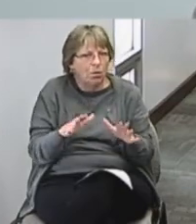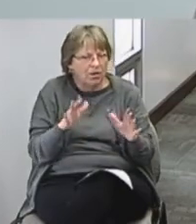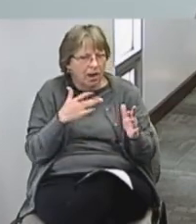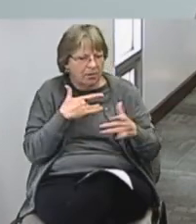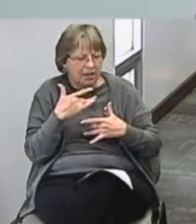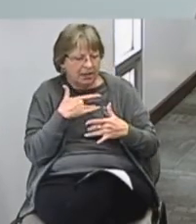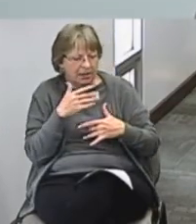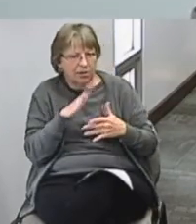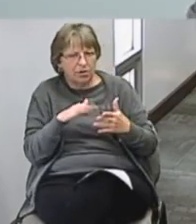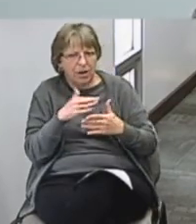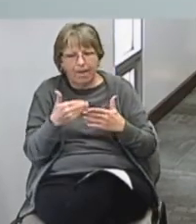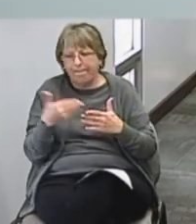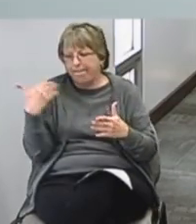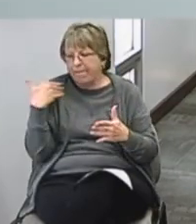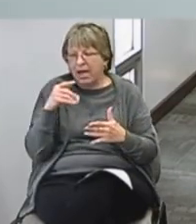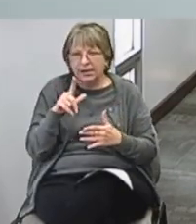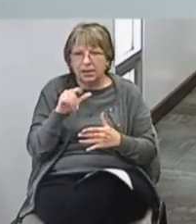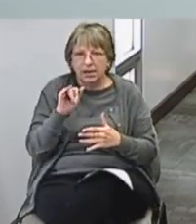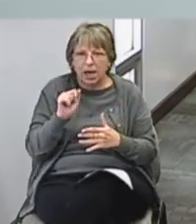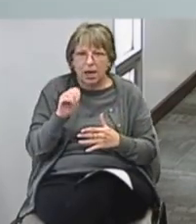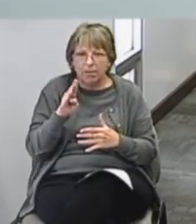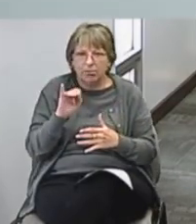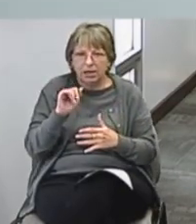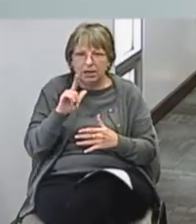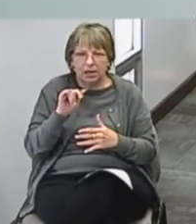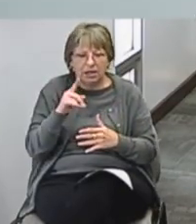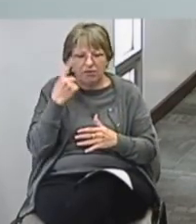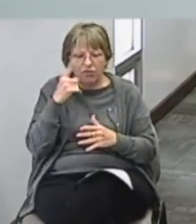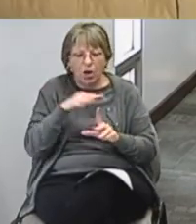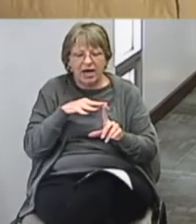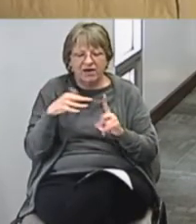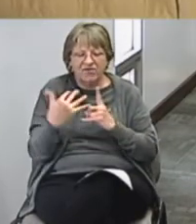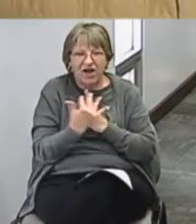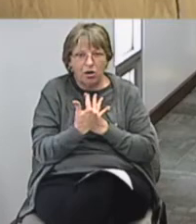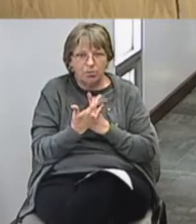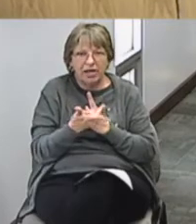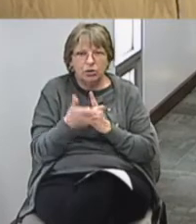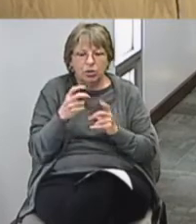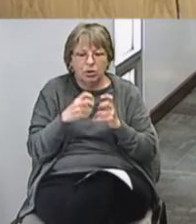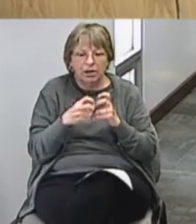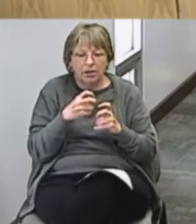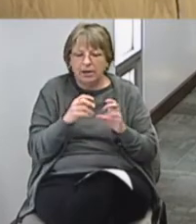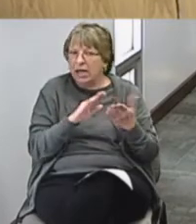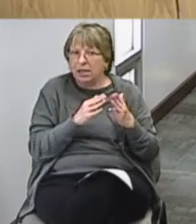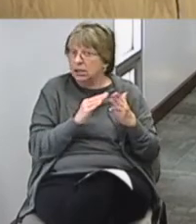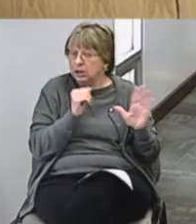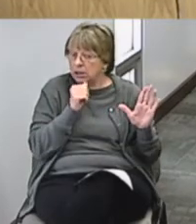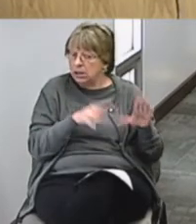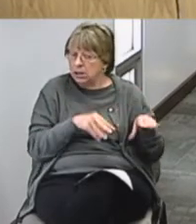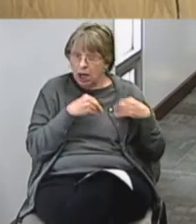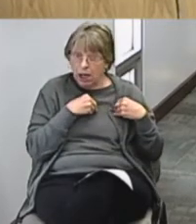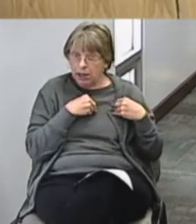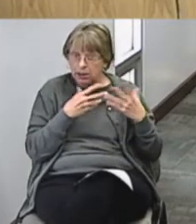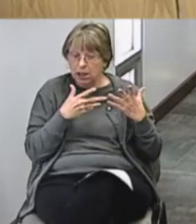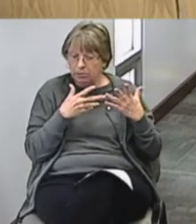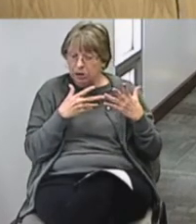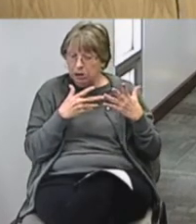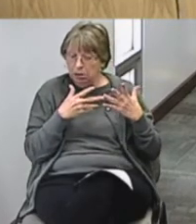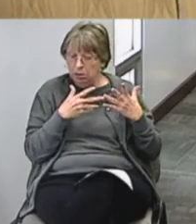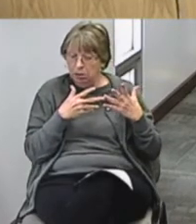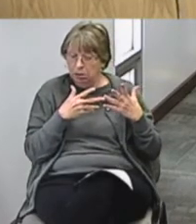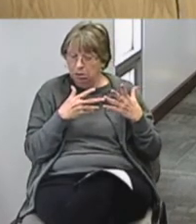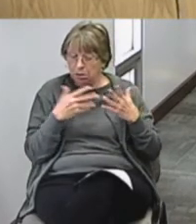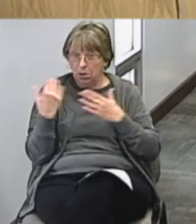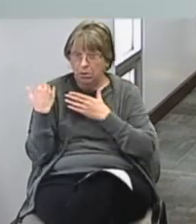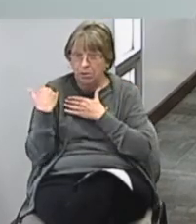past liability for environmental issues. And the city doesn't accept any liability, of course, by Well,